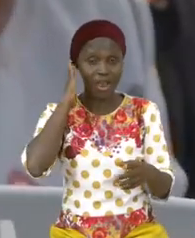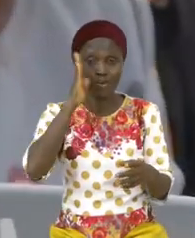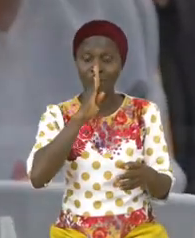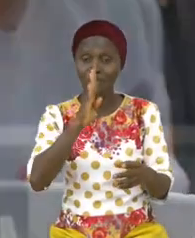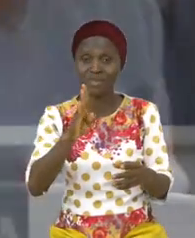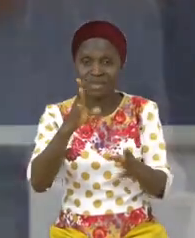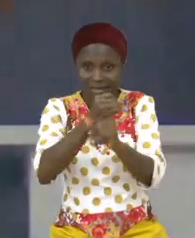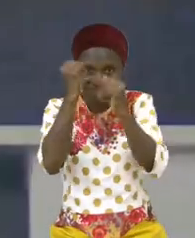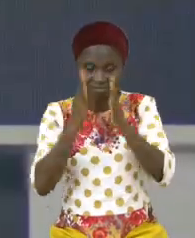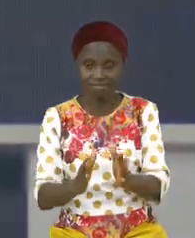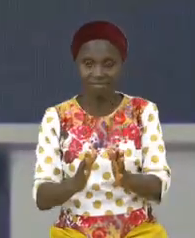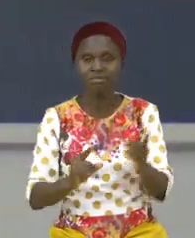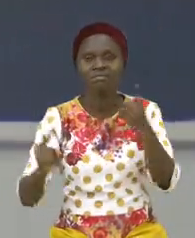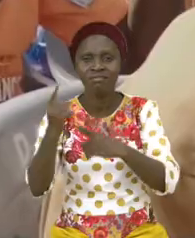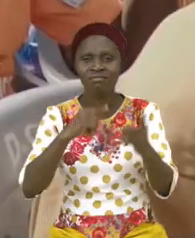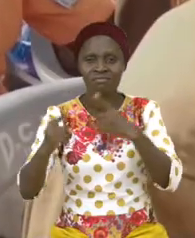Say it confidently.